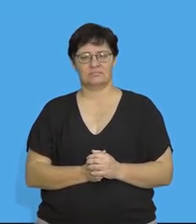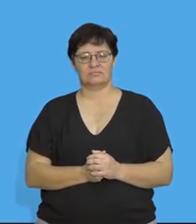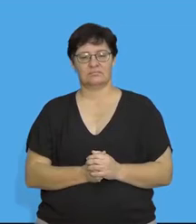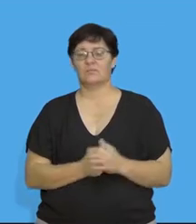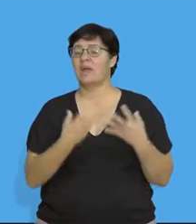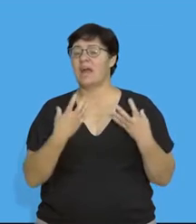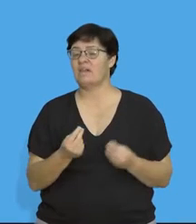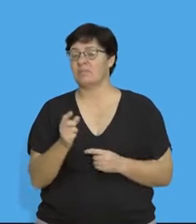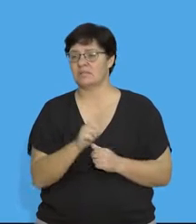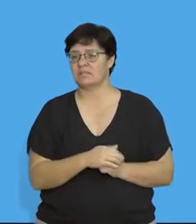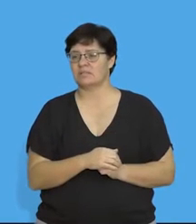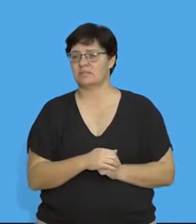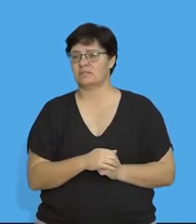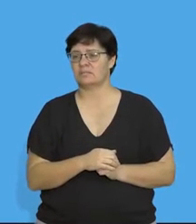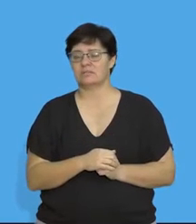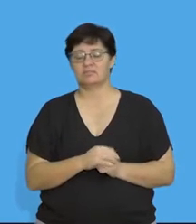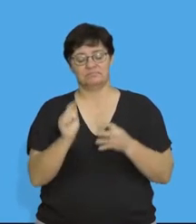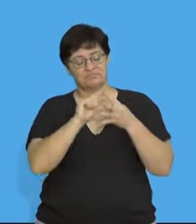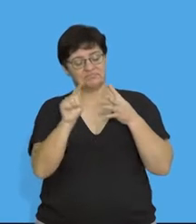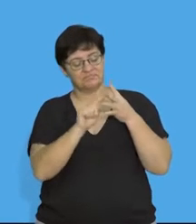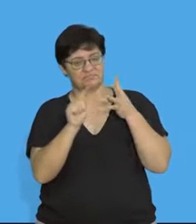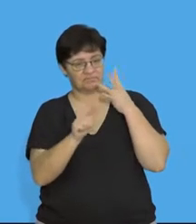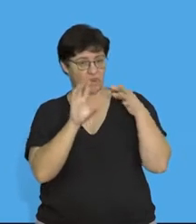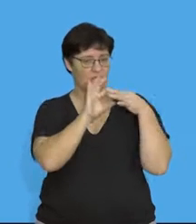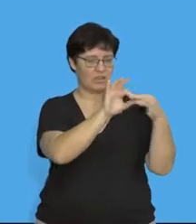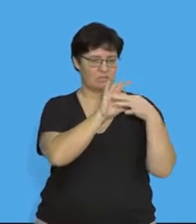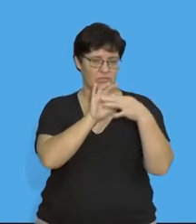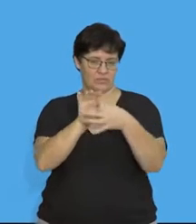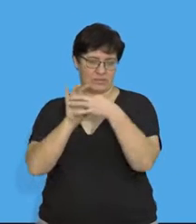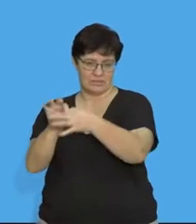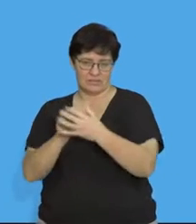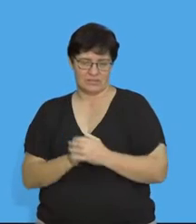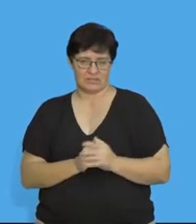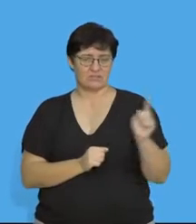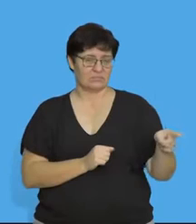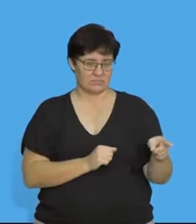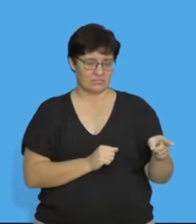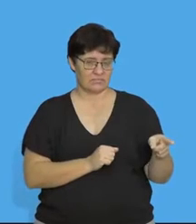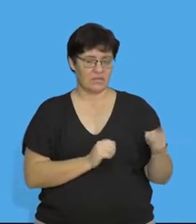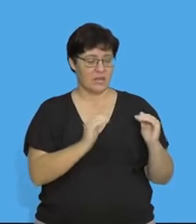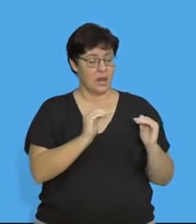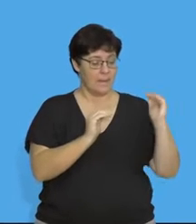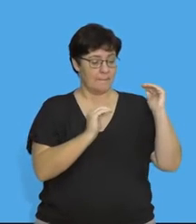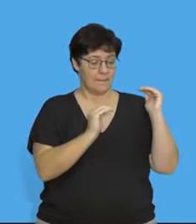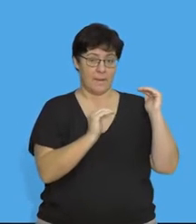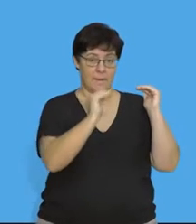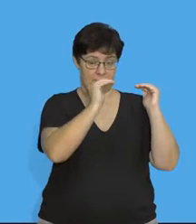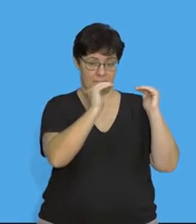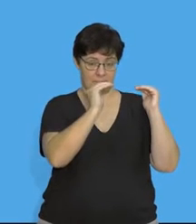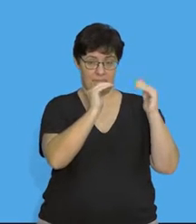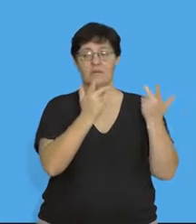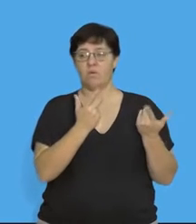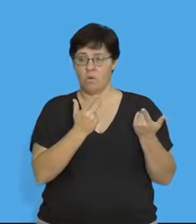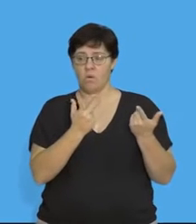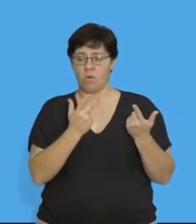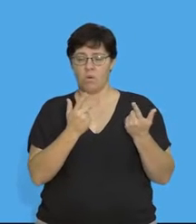got different types of relationships. We've got these words directly proportional and inversely